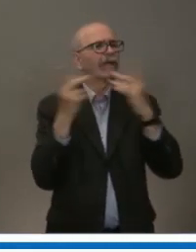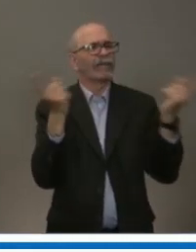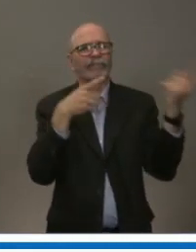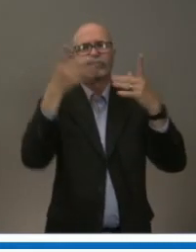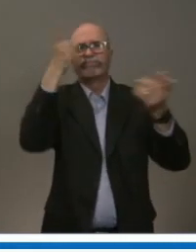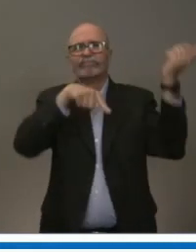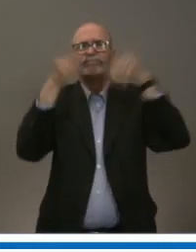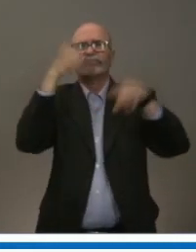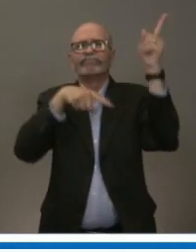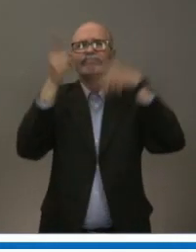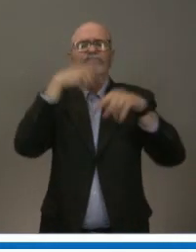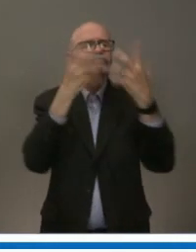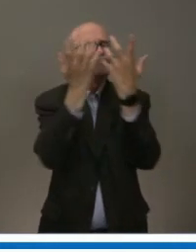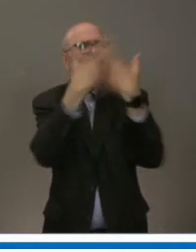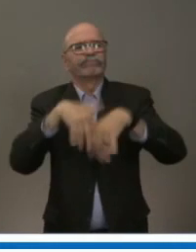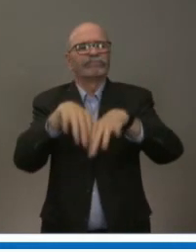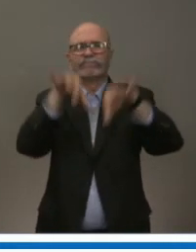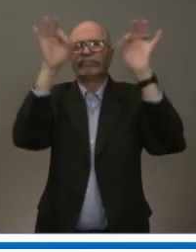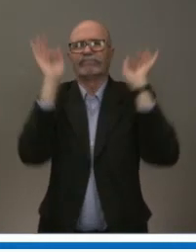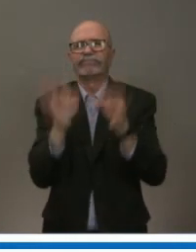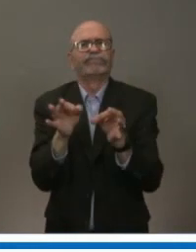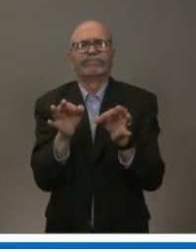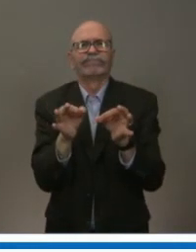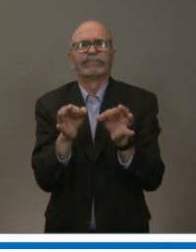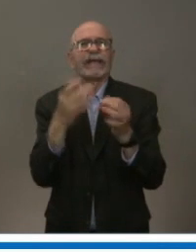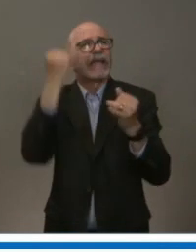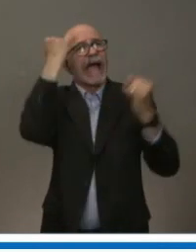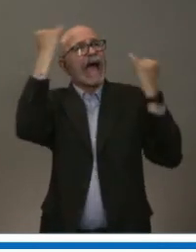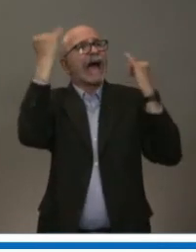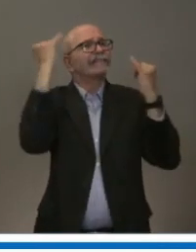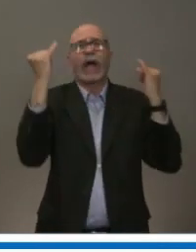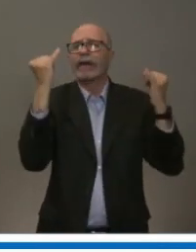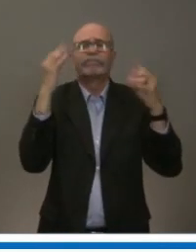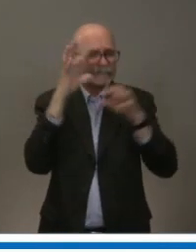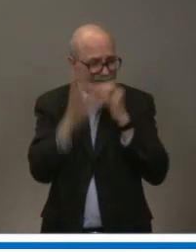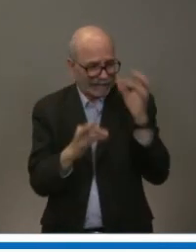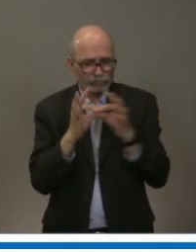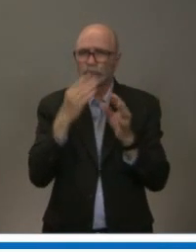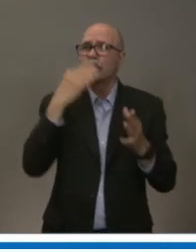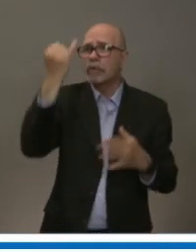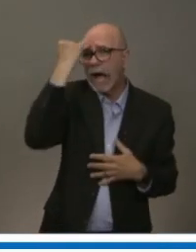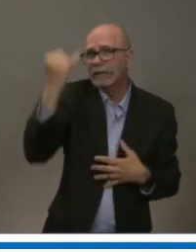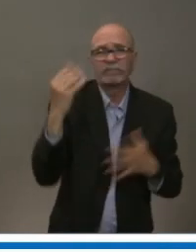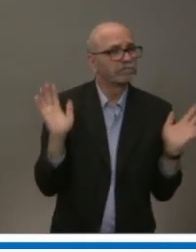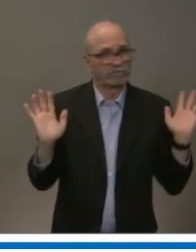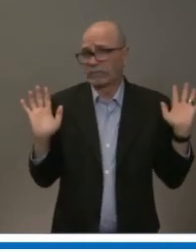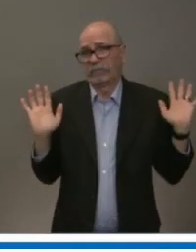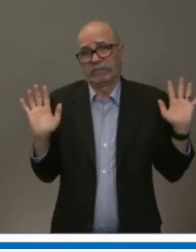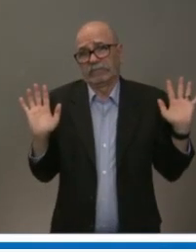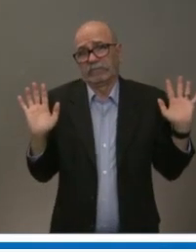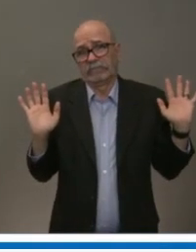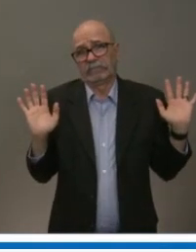different solution for testing required for these communities. Go ahead, Cassandra, with your follow-up. Yeah, so my